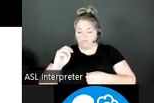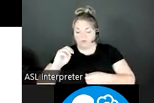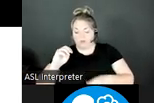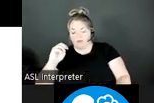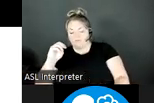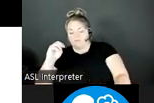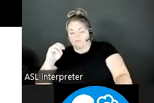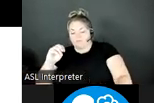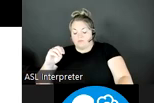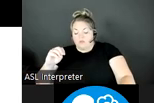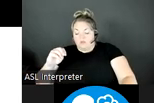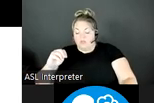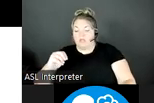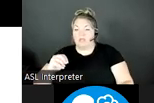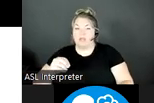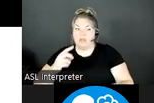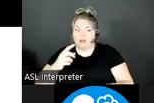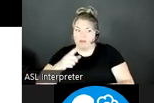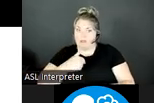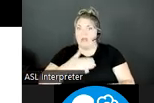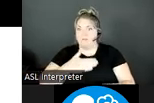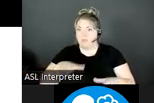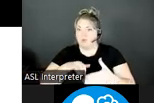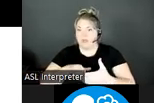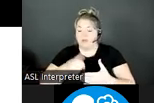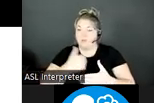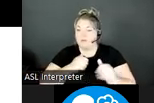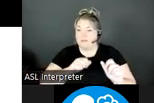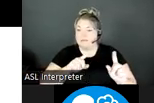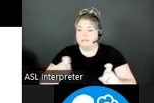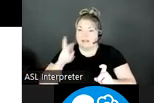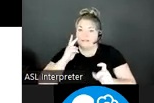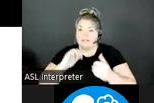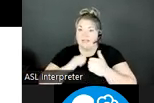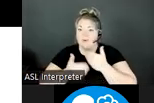agenda, I'm happy to do that. And we can test it out and see how it goes.